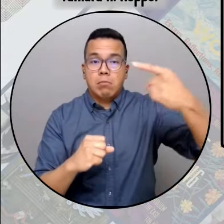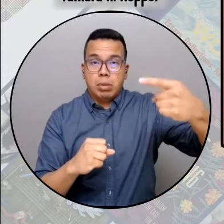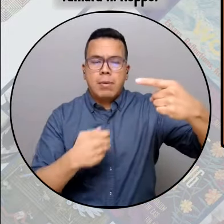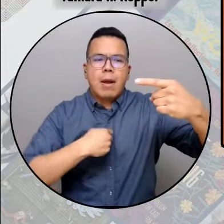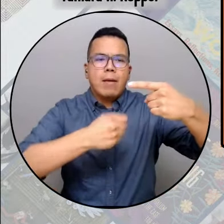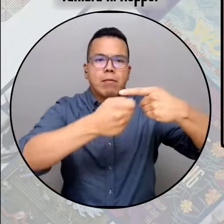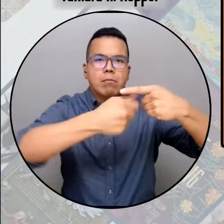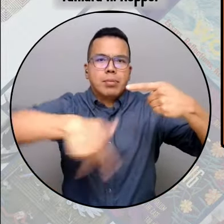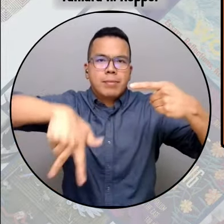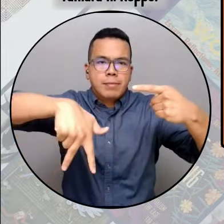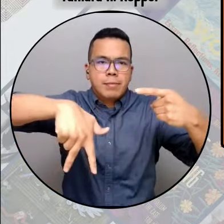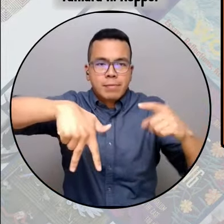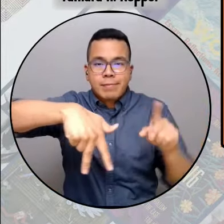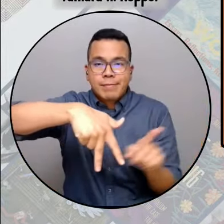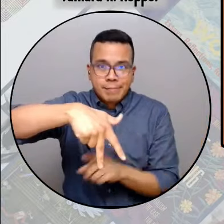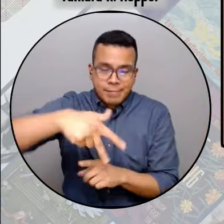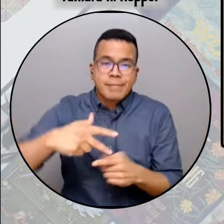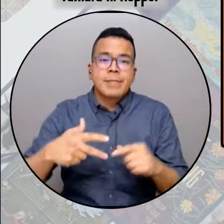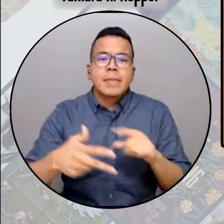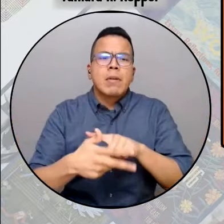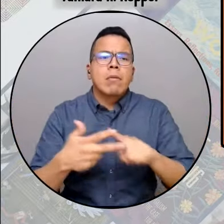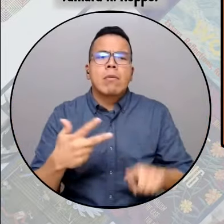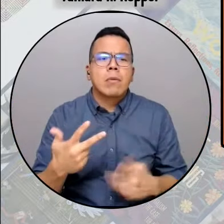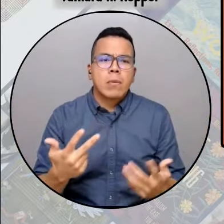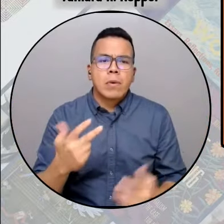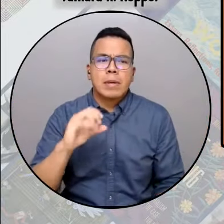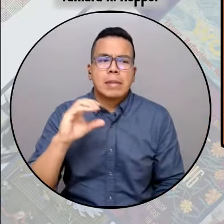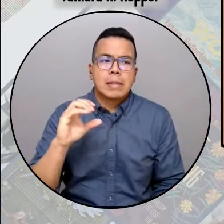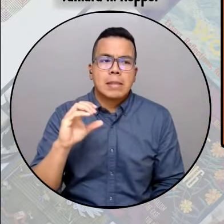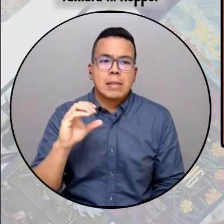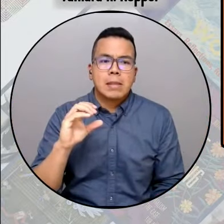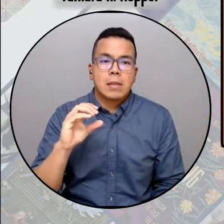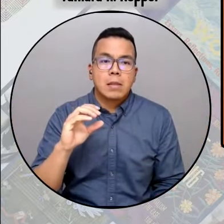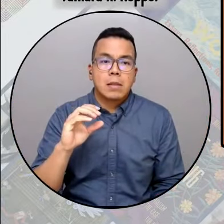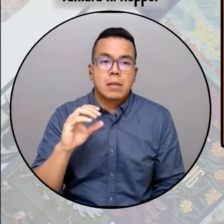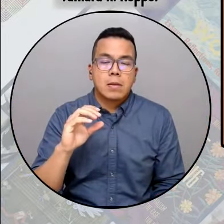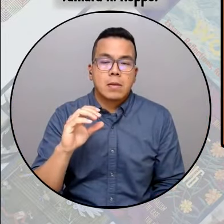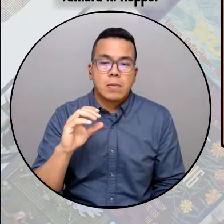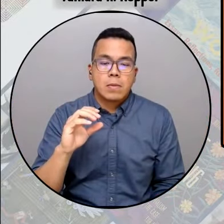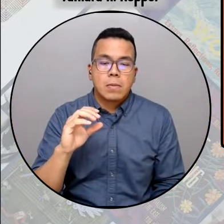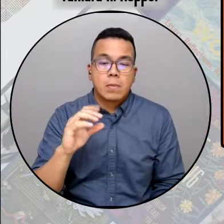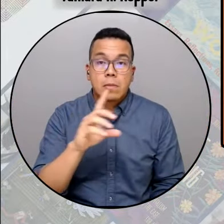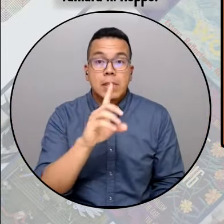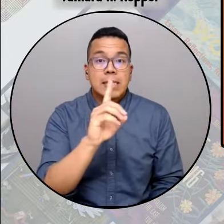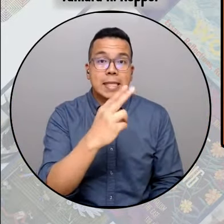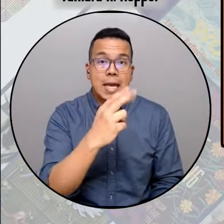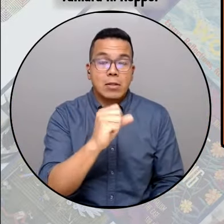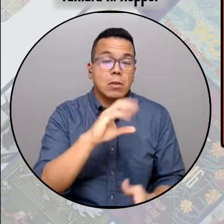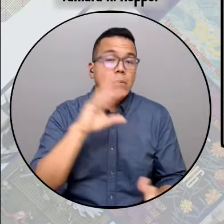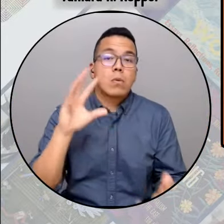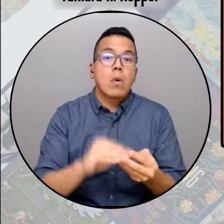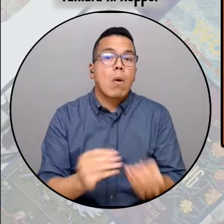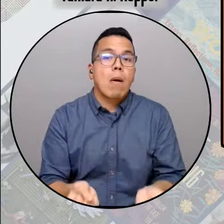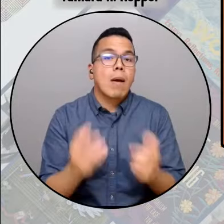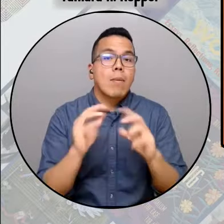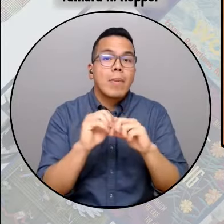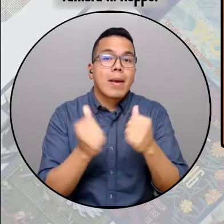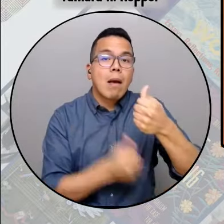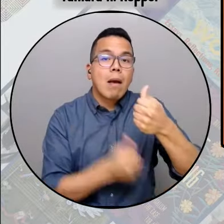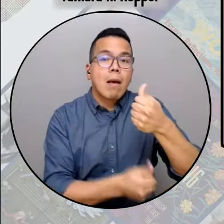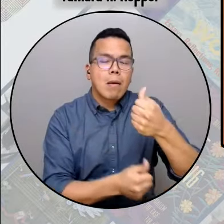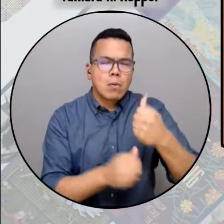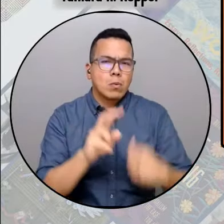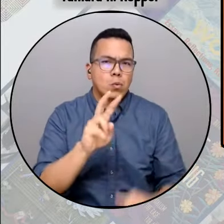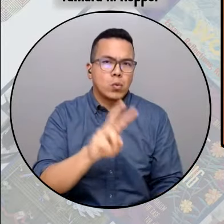They're not the only ones, right? There are 22 agencies in the Department of Homeland Security, but the